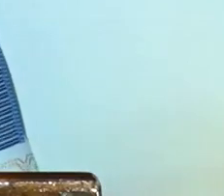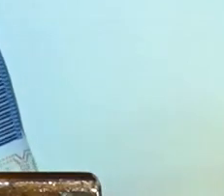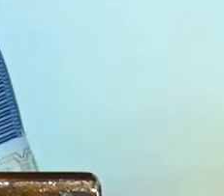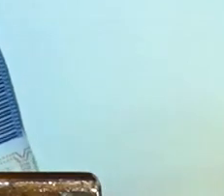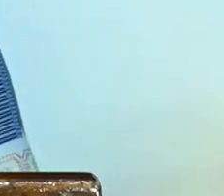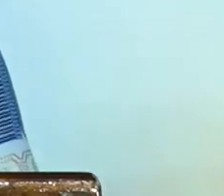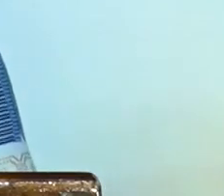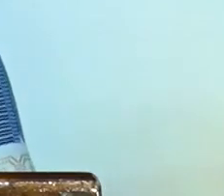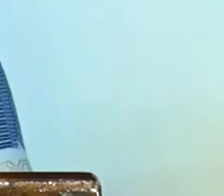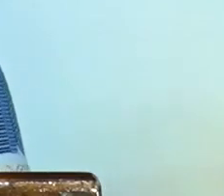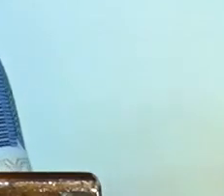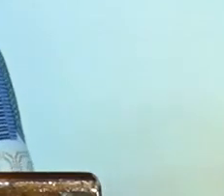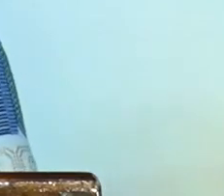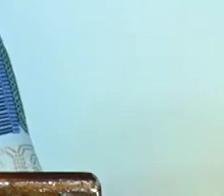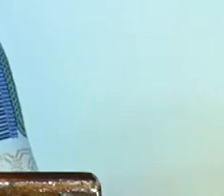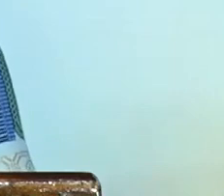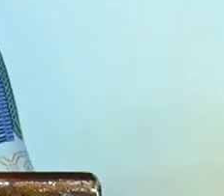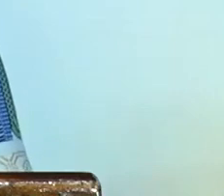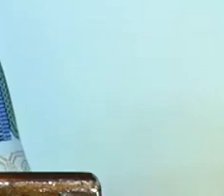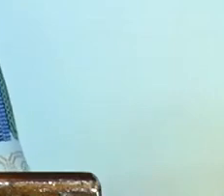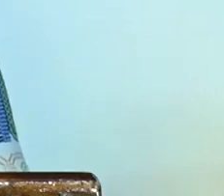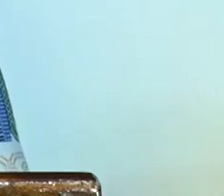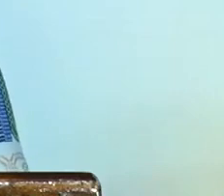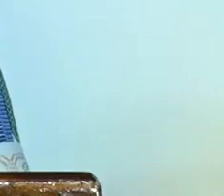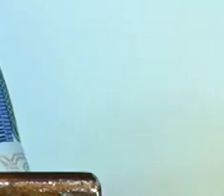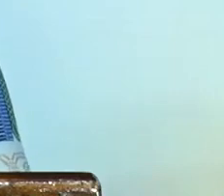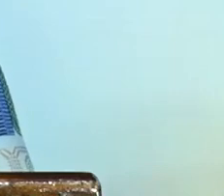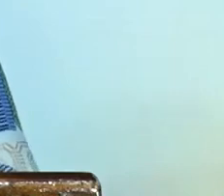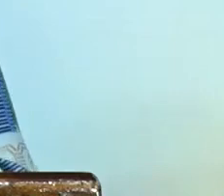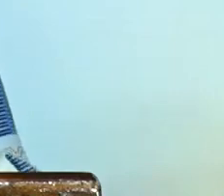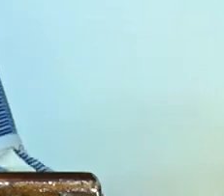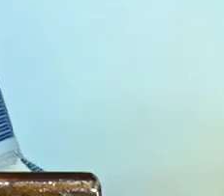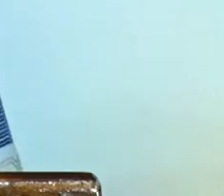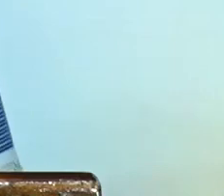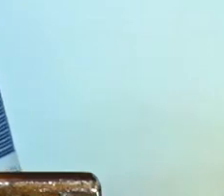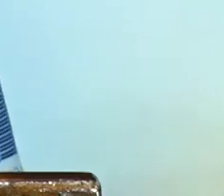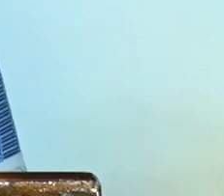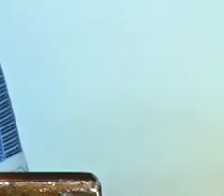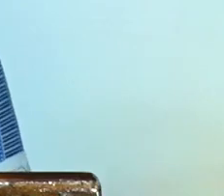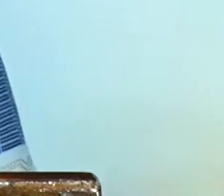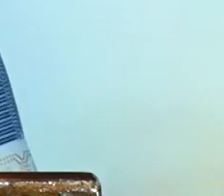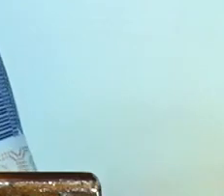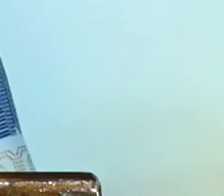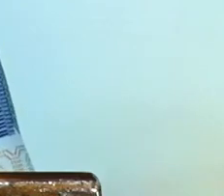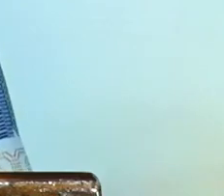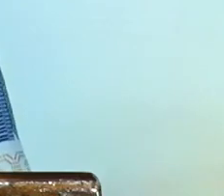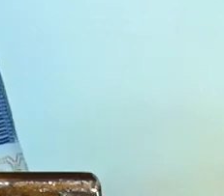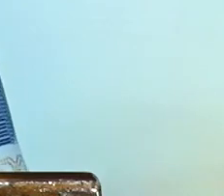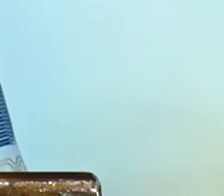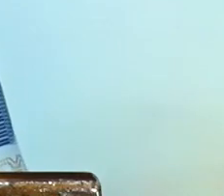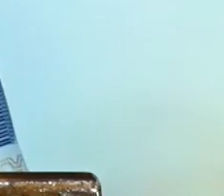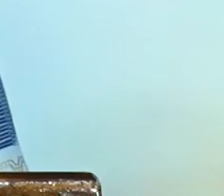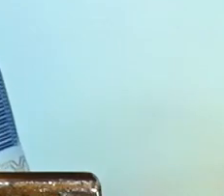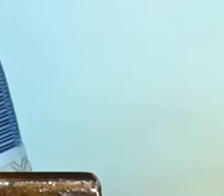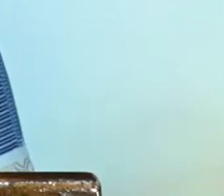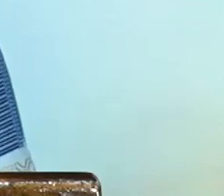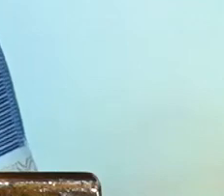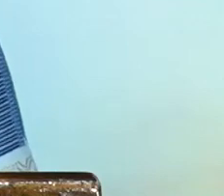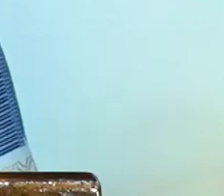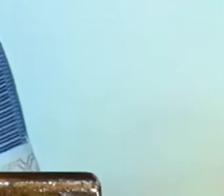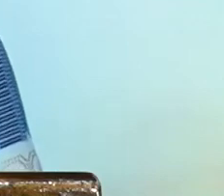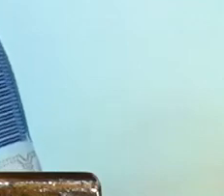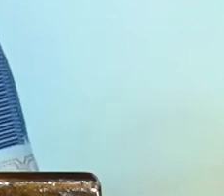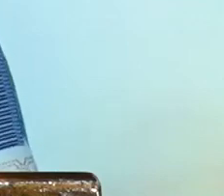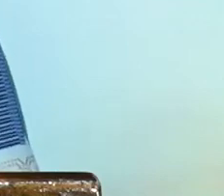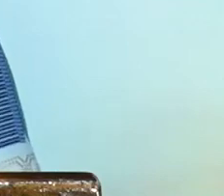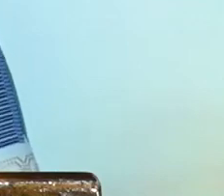drug dependent when they start giving preference to the use of the drug over other behaviors that were previously considered to be more